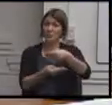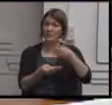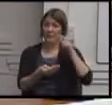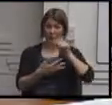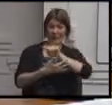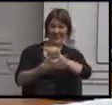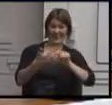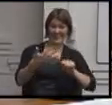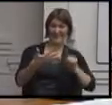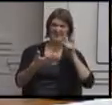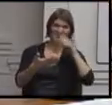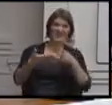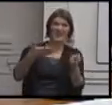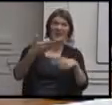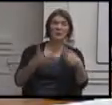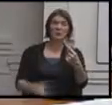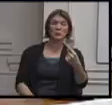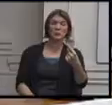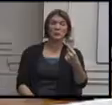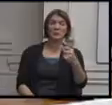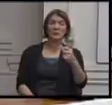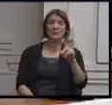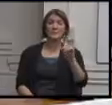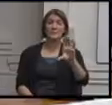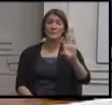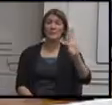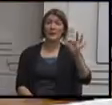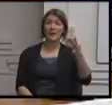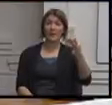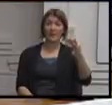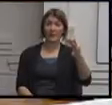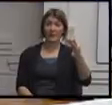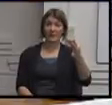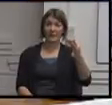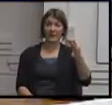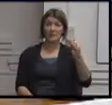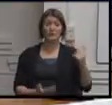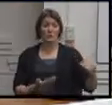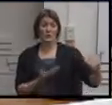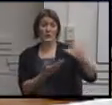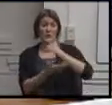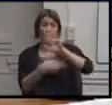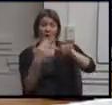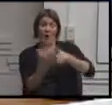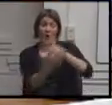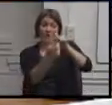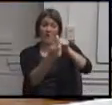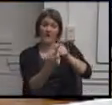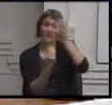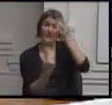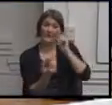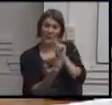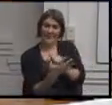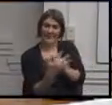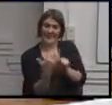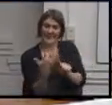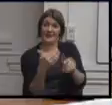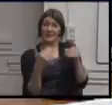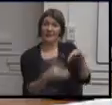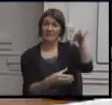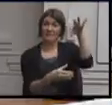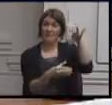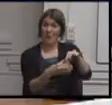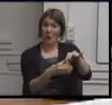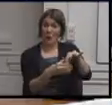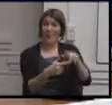for next Tuesday the 9th to get the rest of the information on these issues and to vote on these issues so that